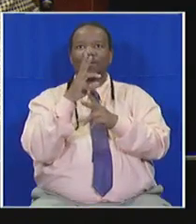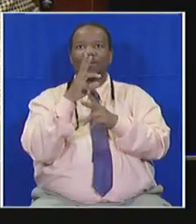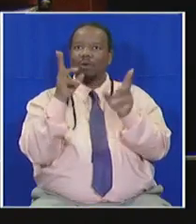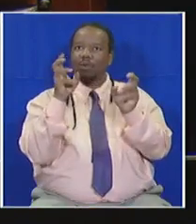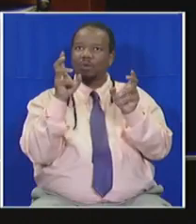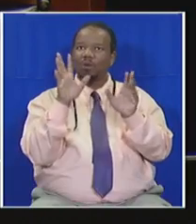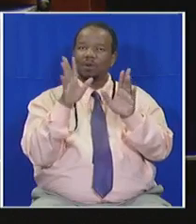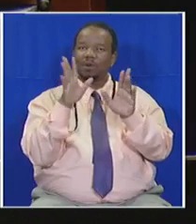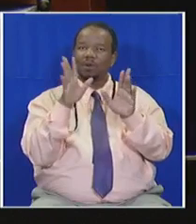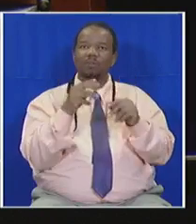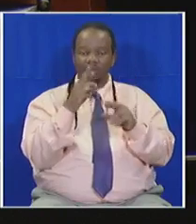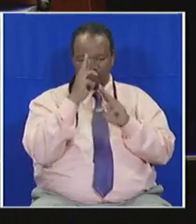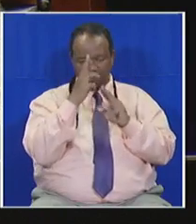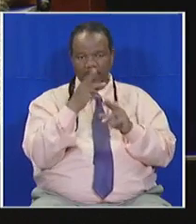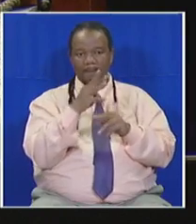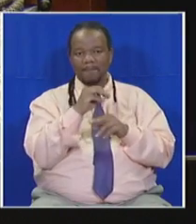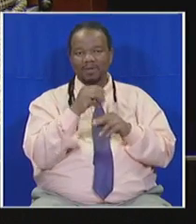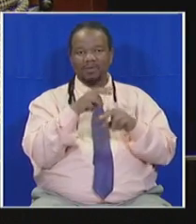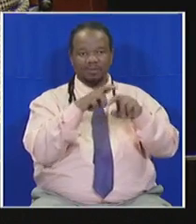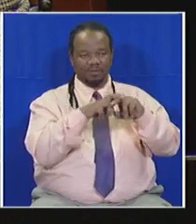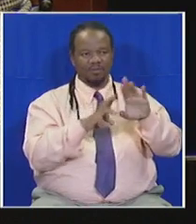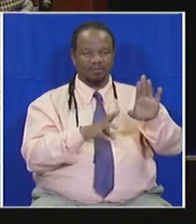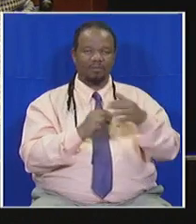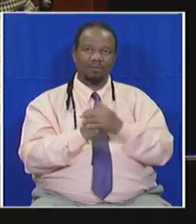Order, Honorable Masondo, just take your seat.